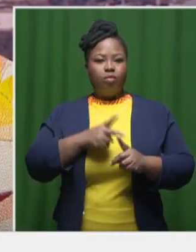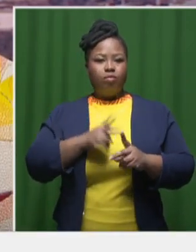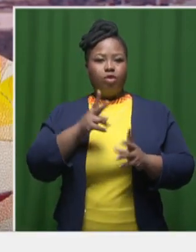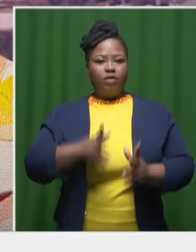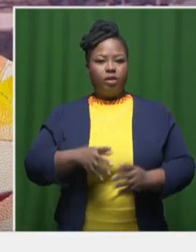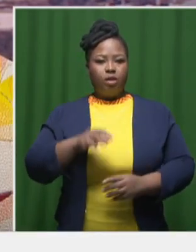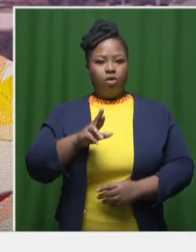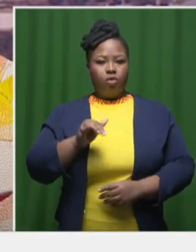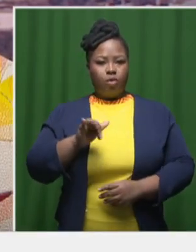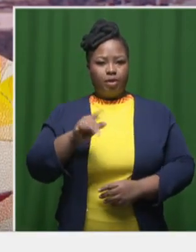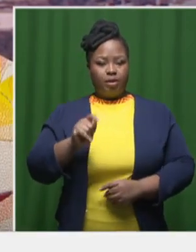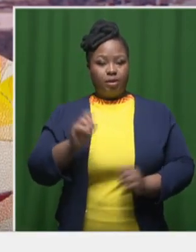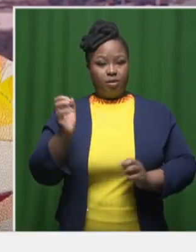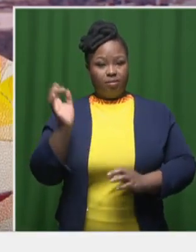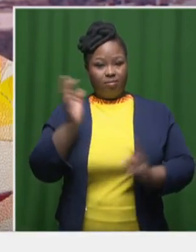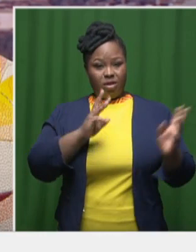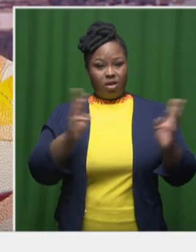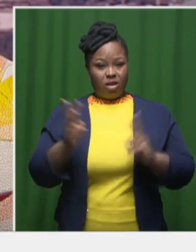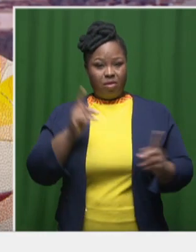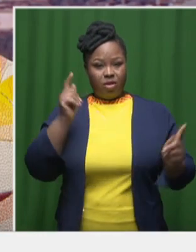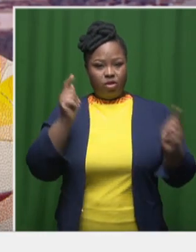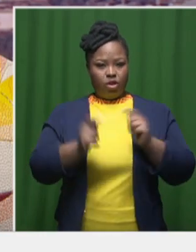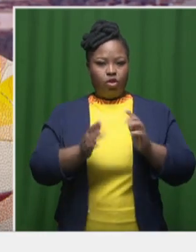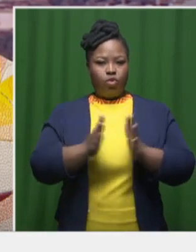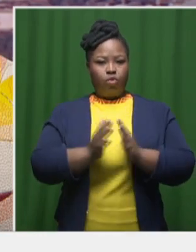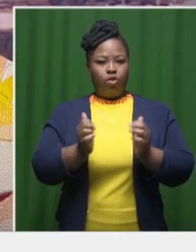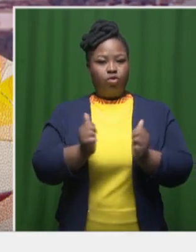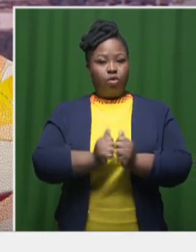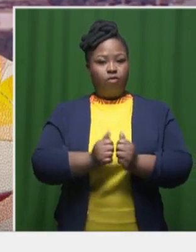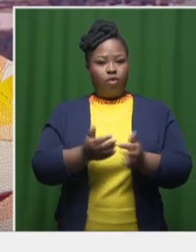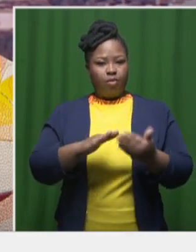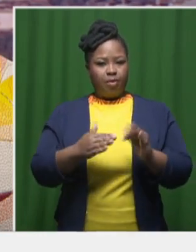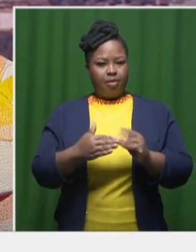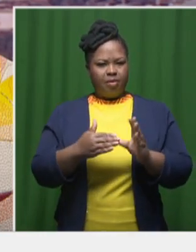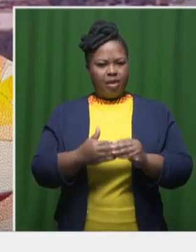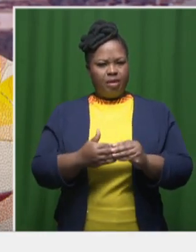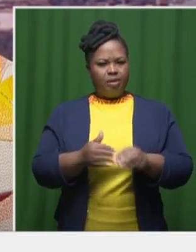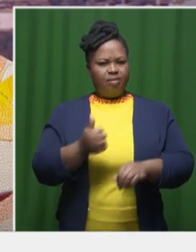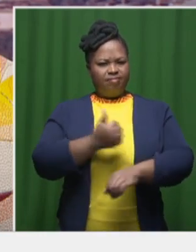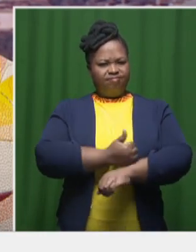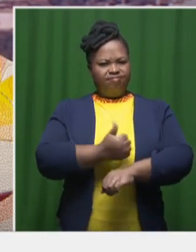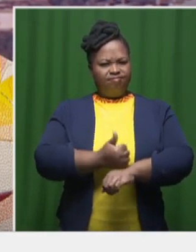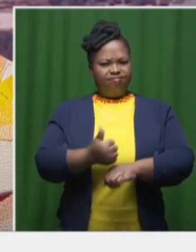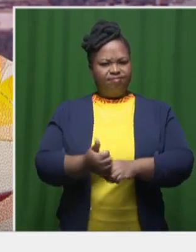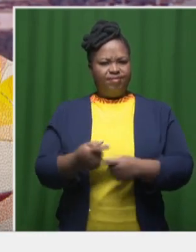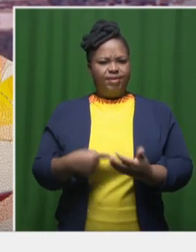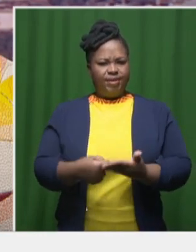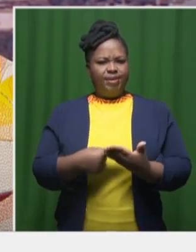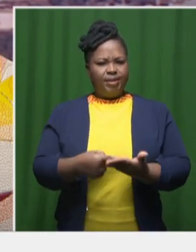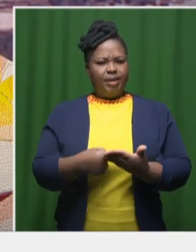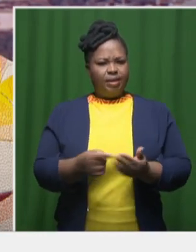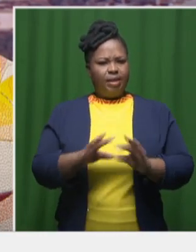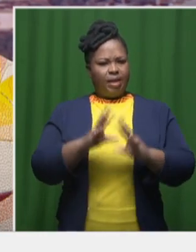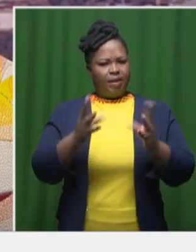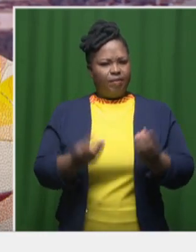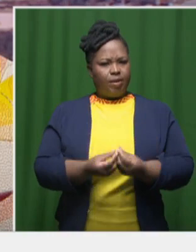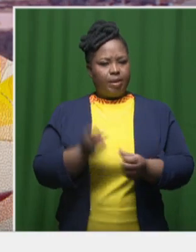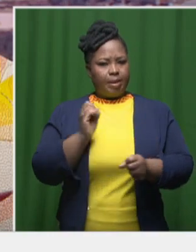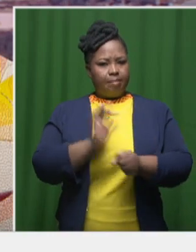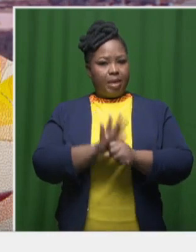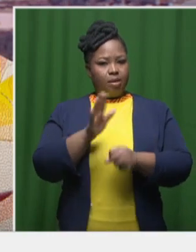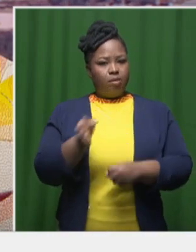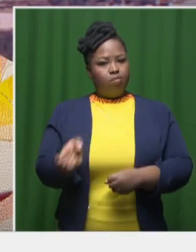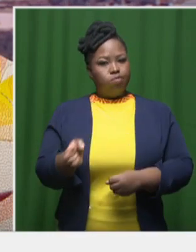perspective of climate change. This is part of a climate change workshop for residents and other stakeholders to discuss climate change and its impact